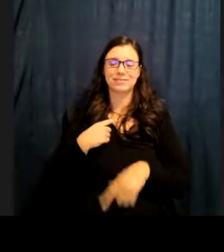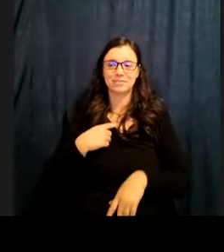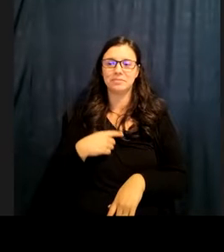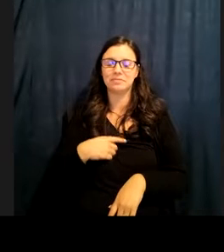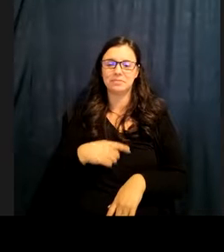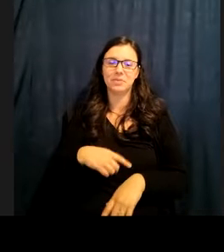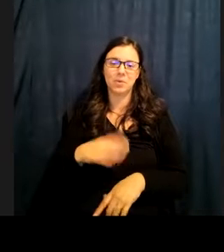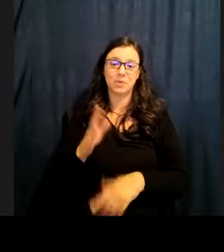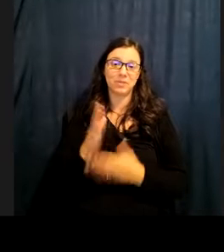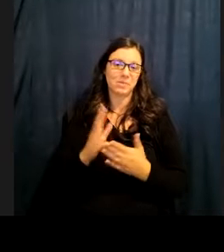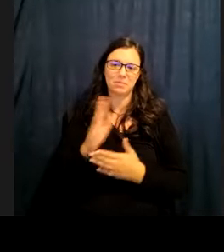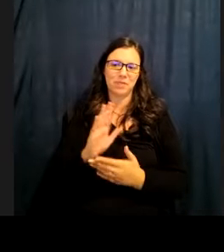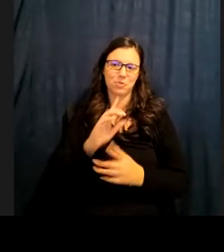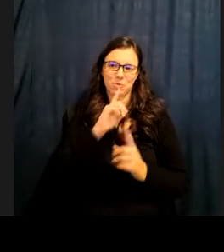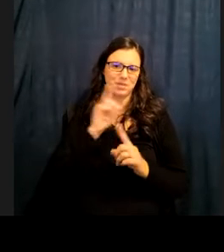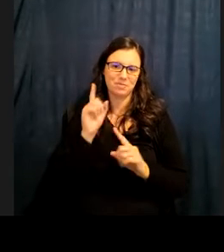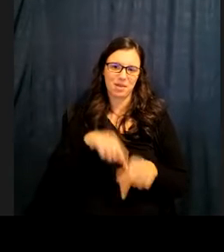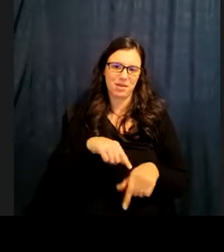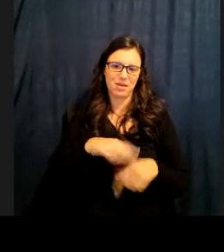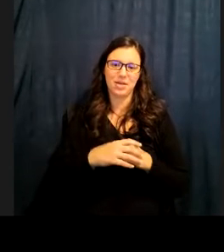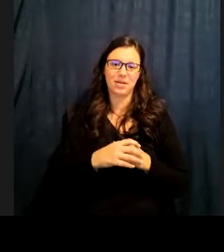Some I never heard from.